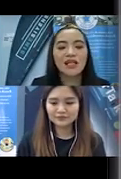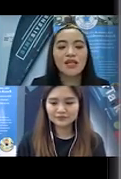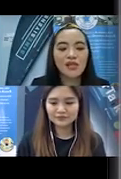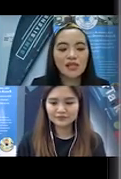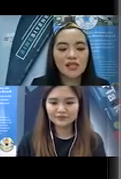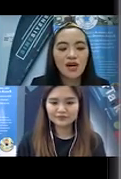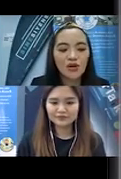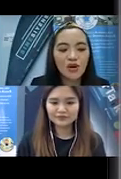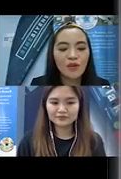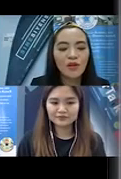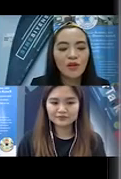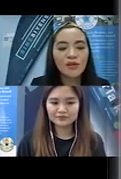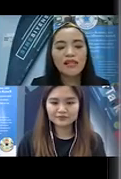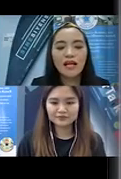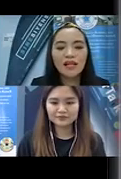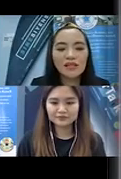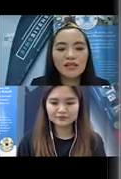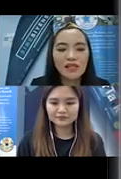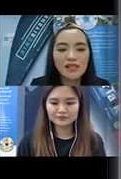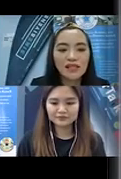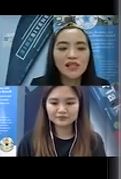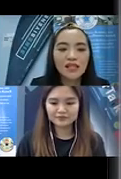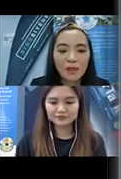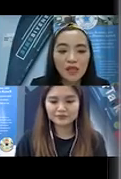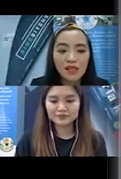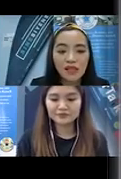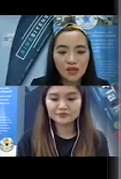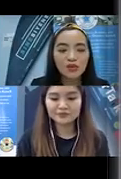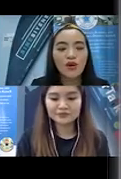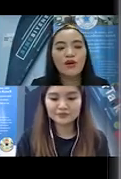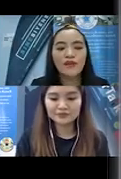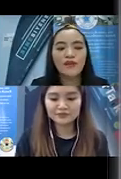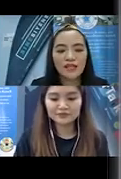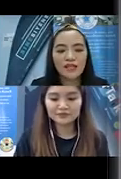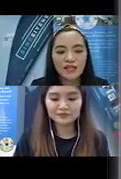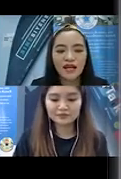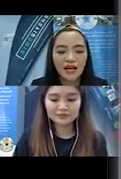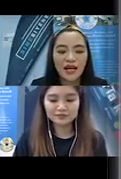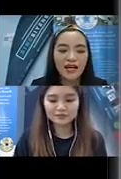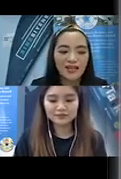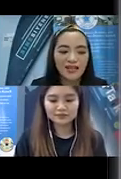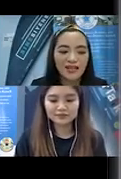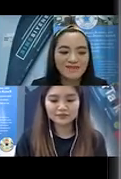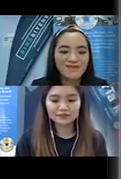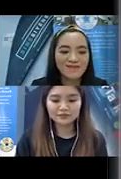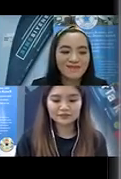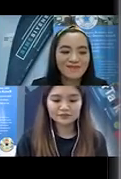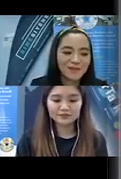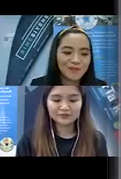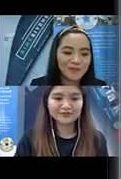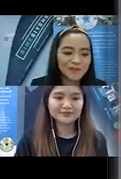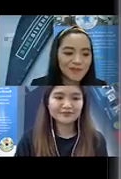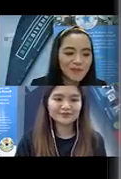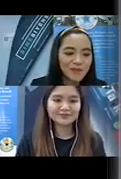Keishan Eunice Romulo, Science Research Specialist 2 of STII.